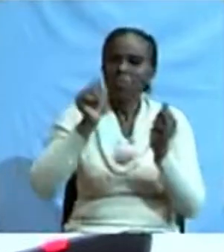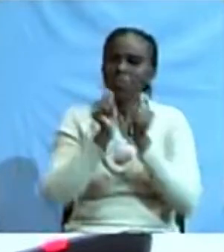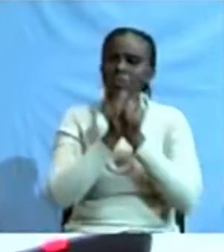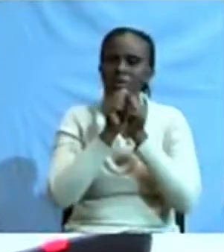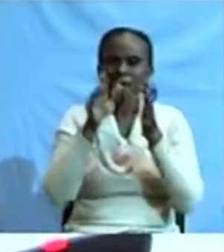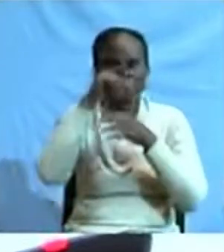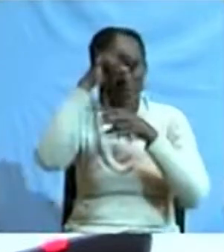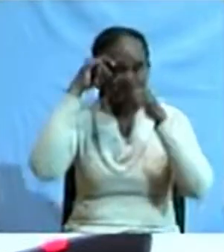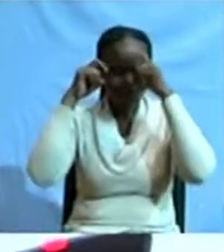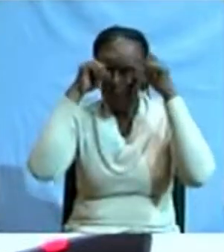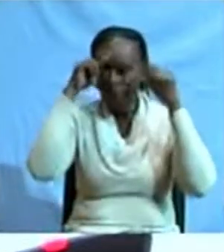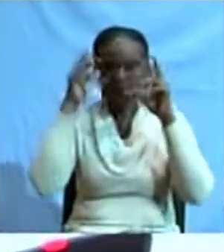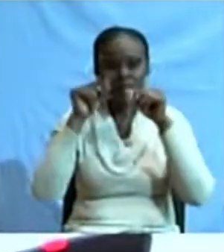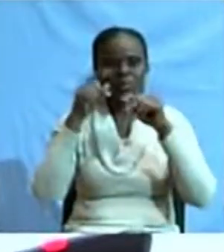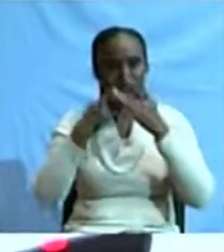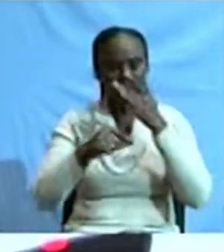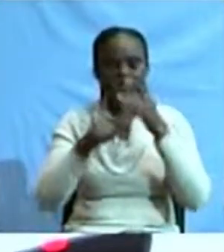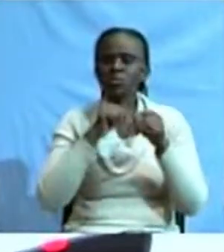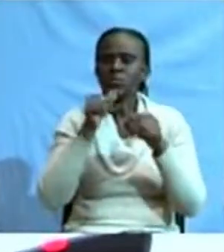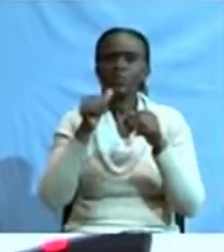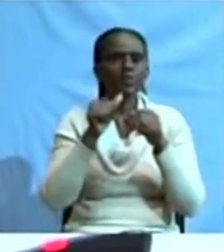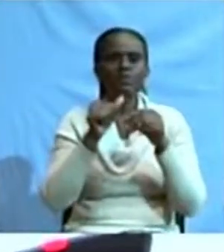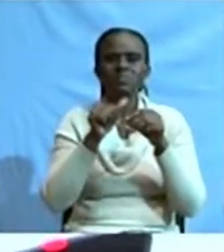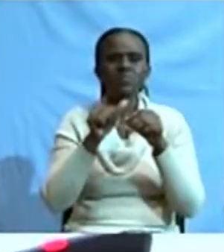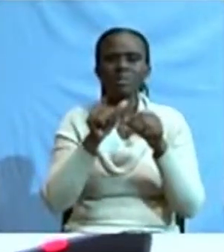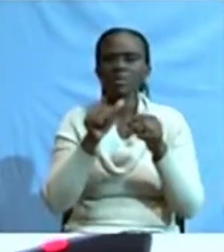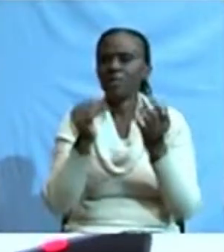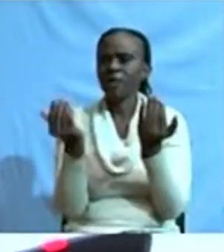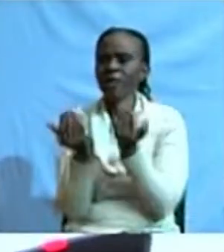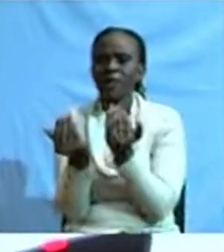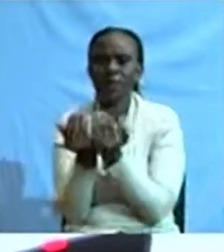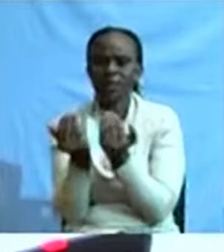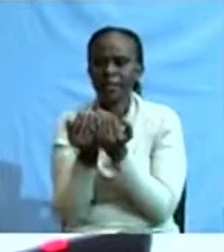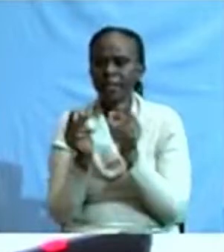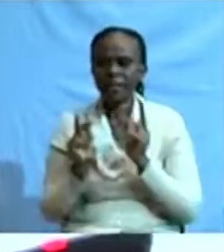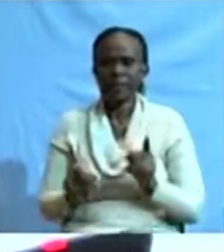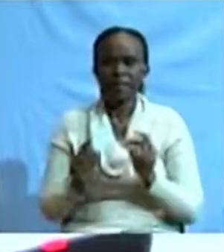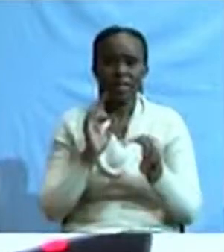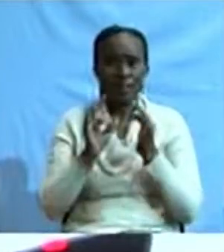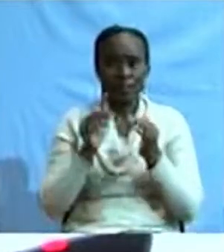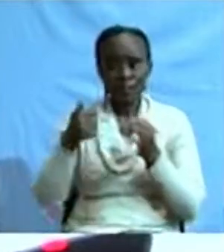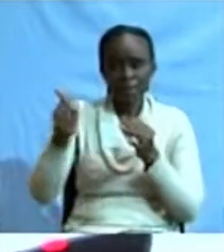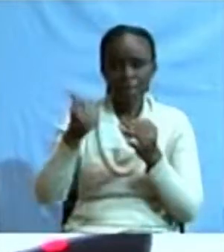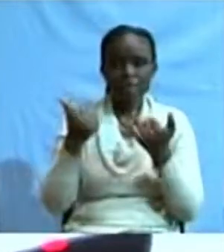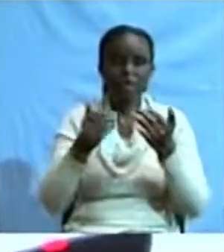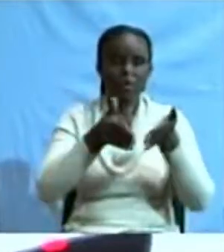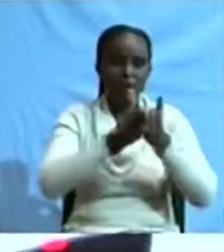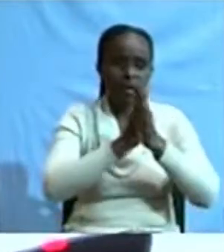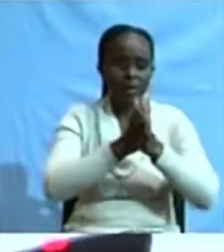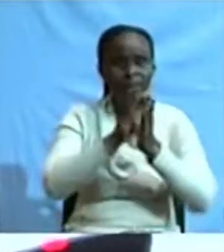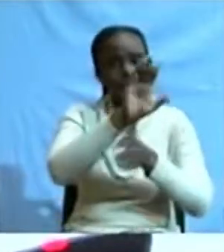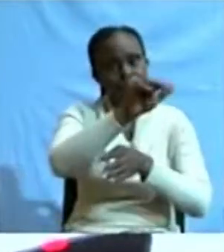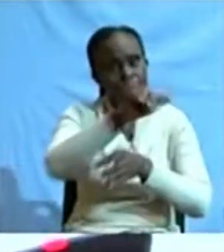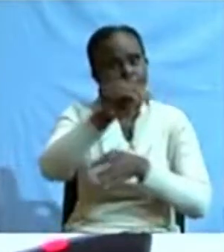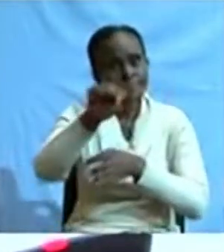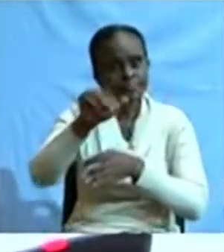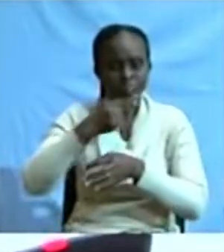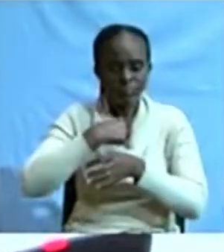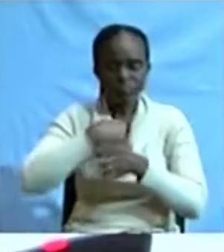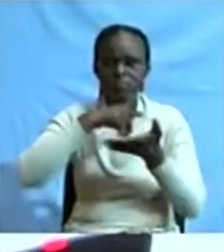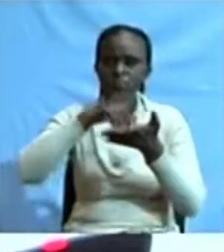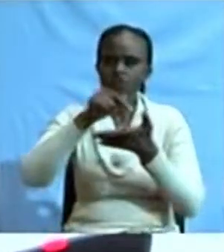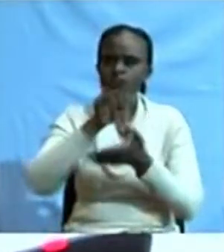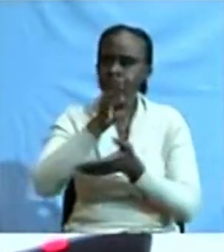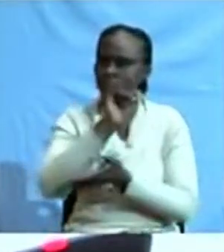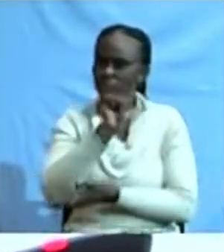sweating. That's what it's not there to kill the clients. Now I'm saying, if you are reminding them, because even if I haven't paid the